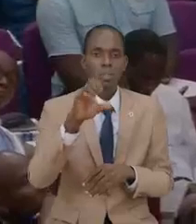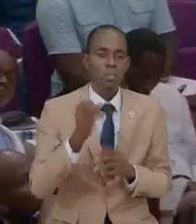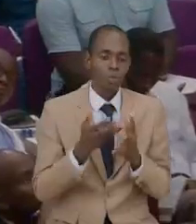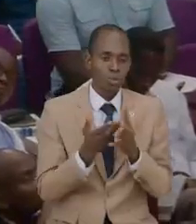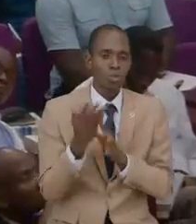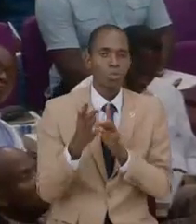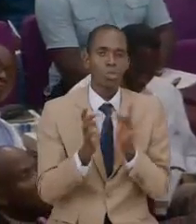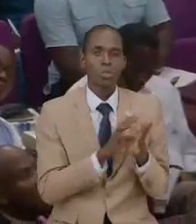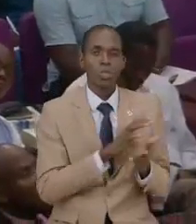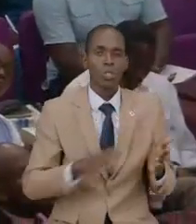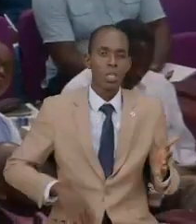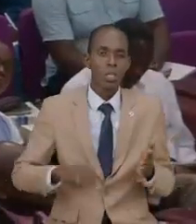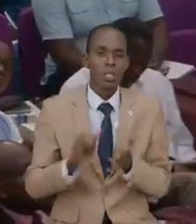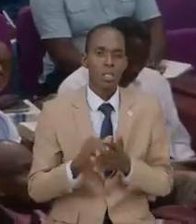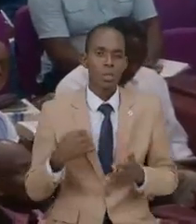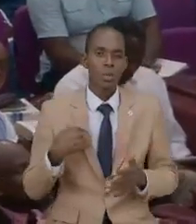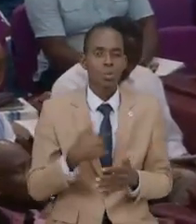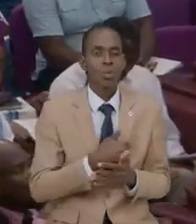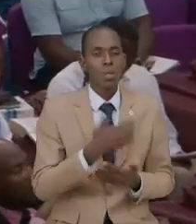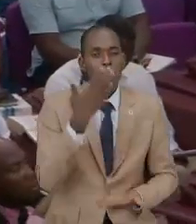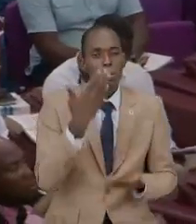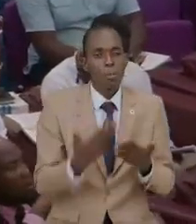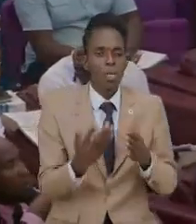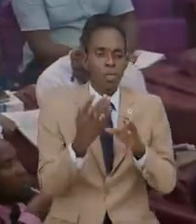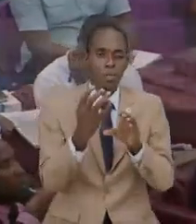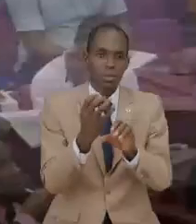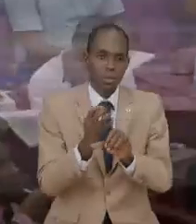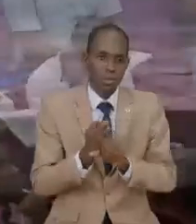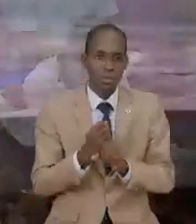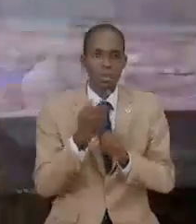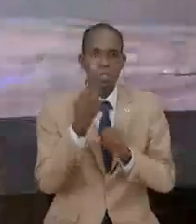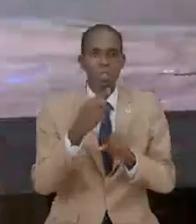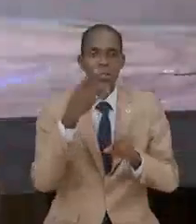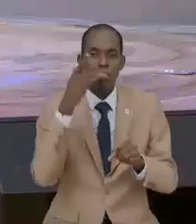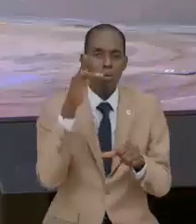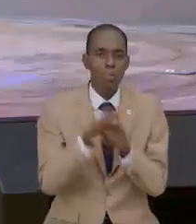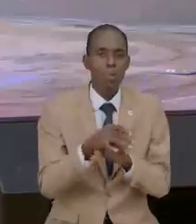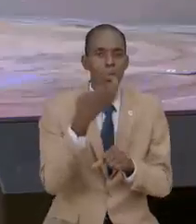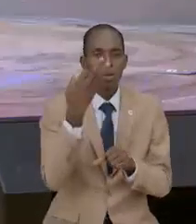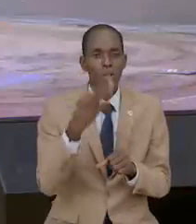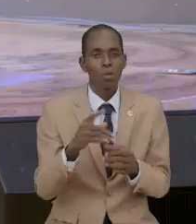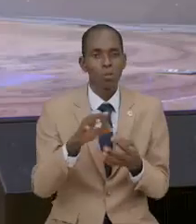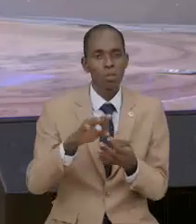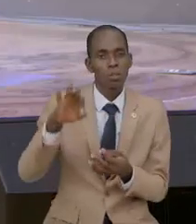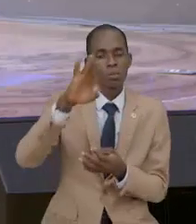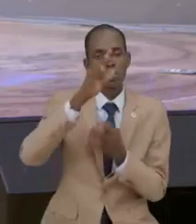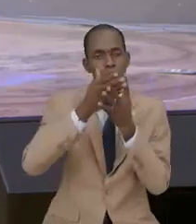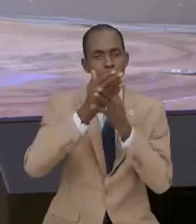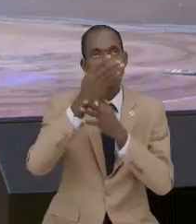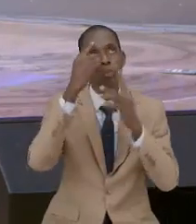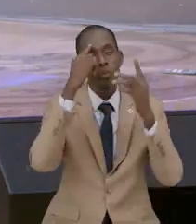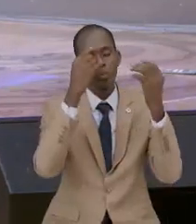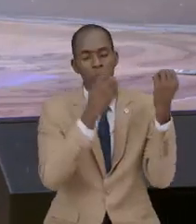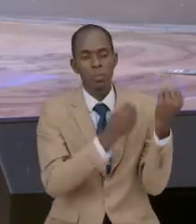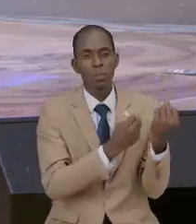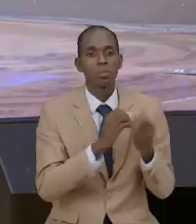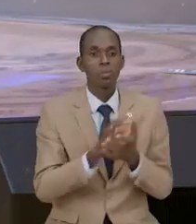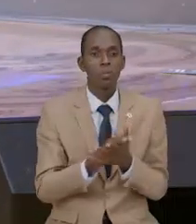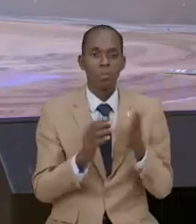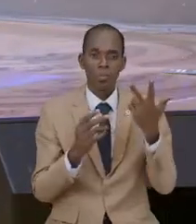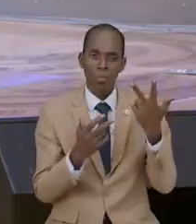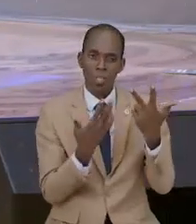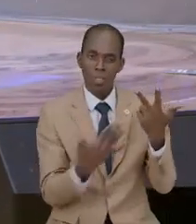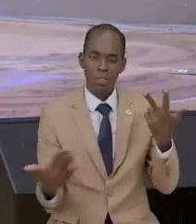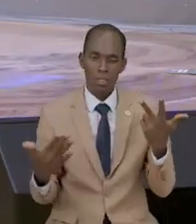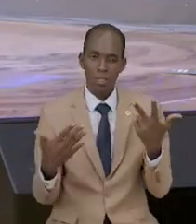Christ, that we might receive the promise of the Spirit through faith. Three things